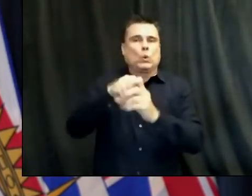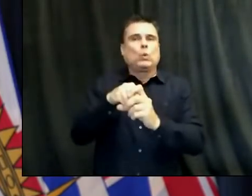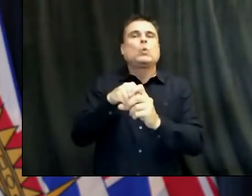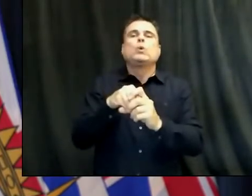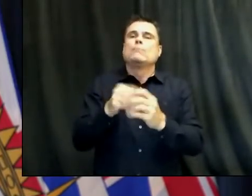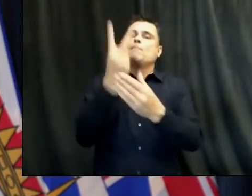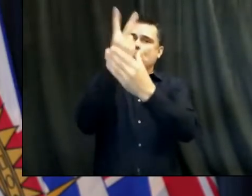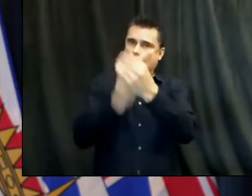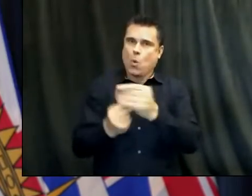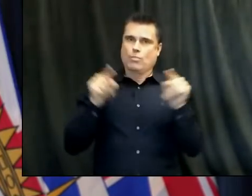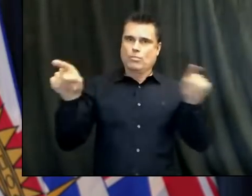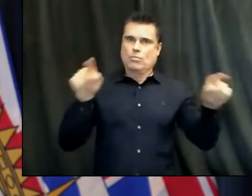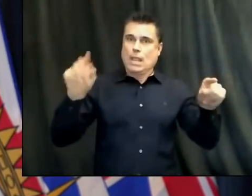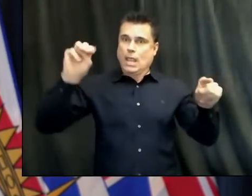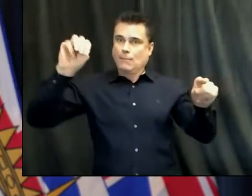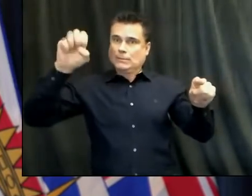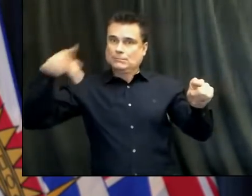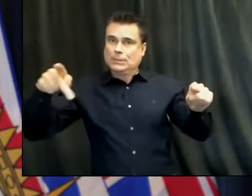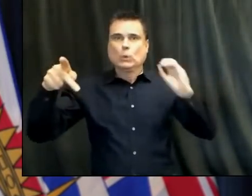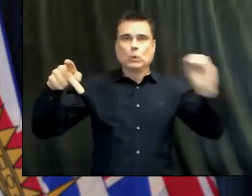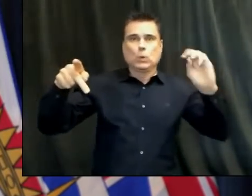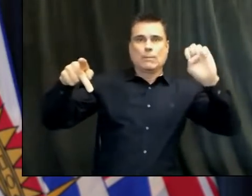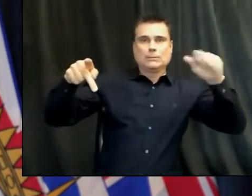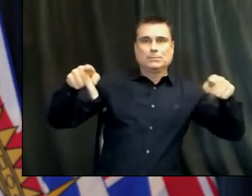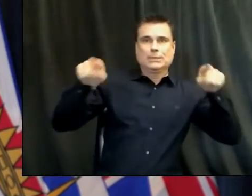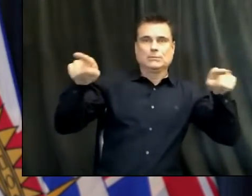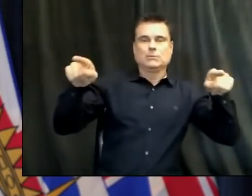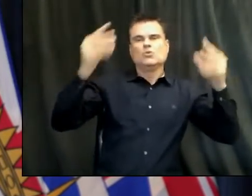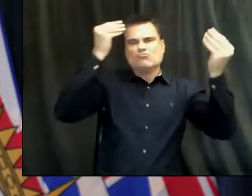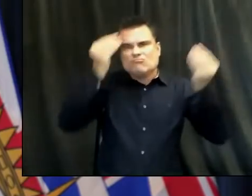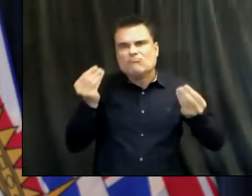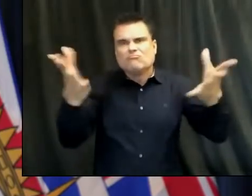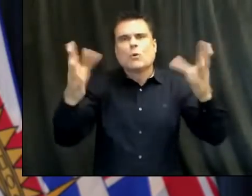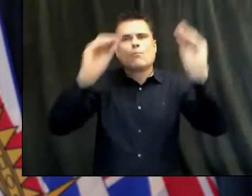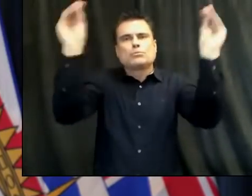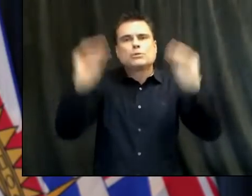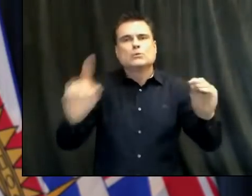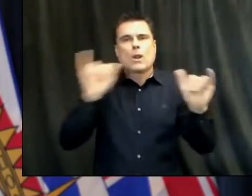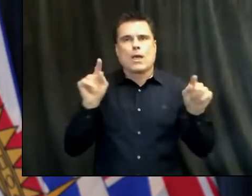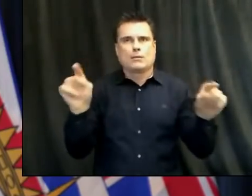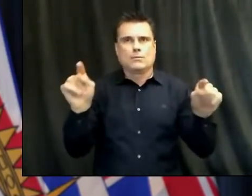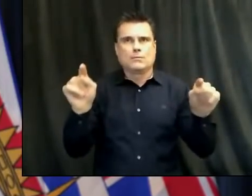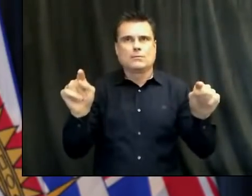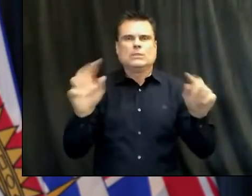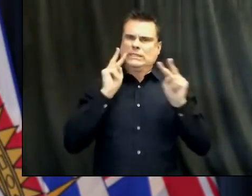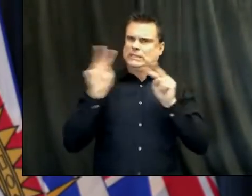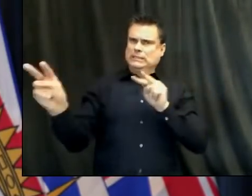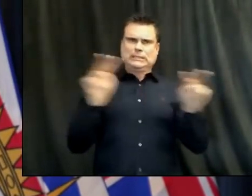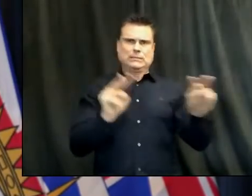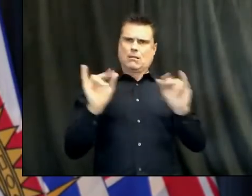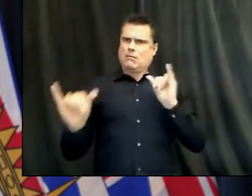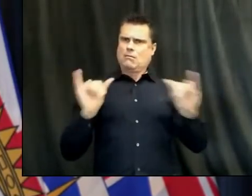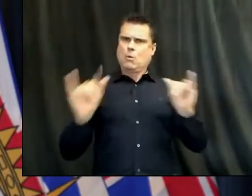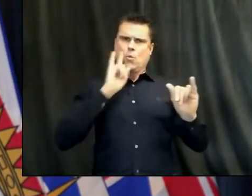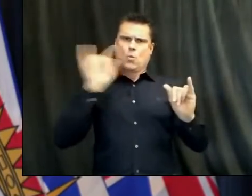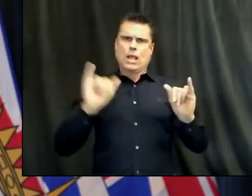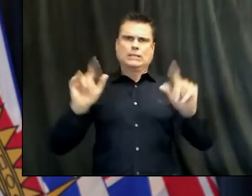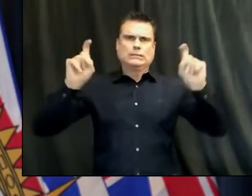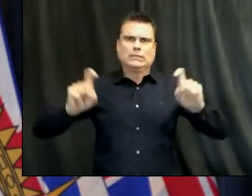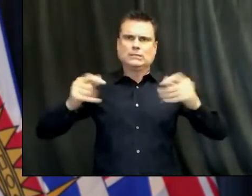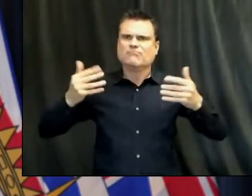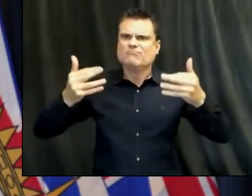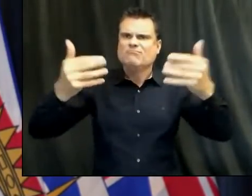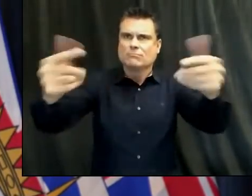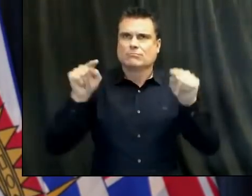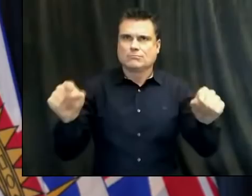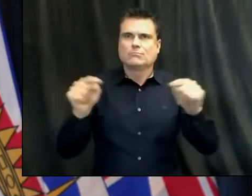the non-MSP, so that everybody can see what we have been looking at on a local level and the differences between those